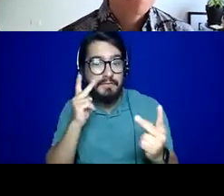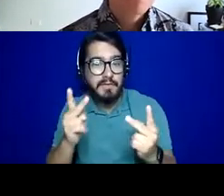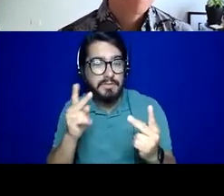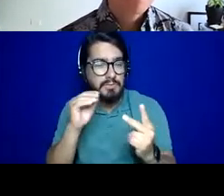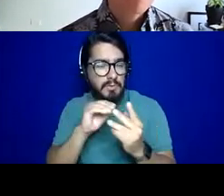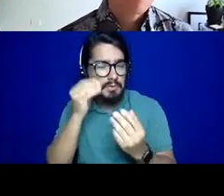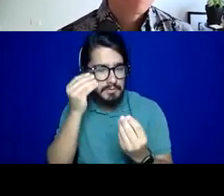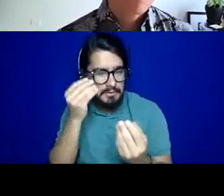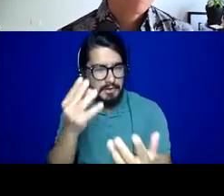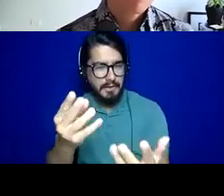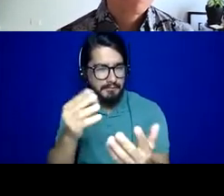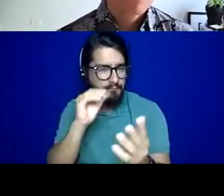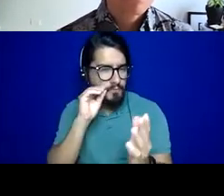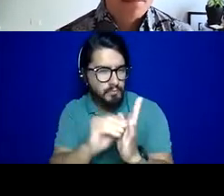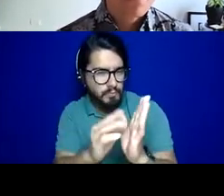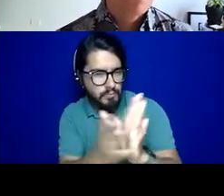imagery that point to